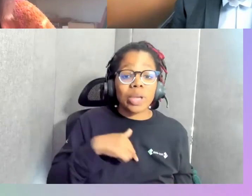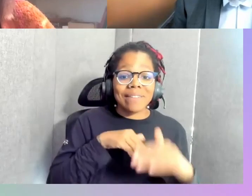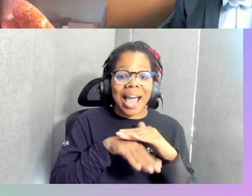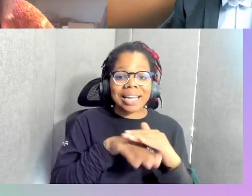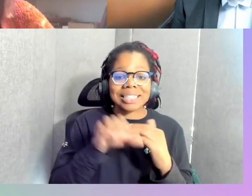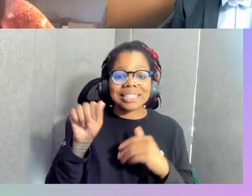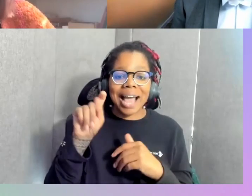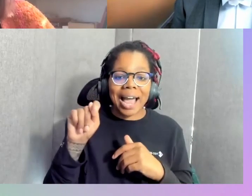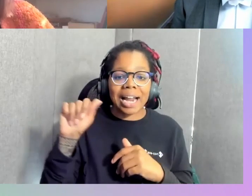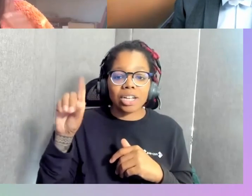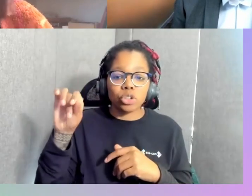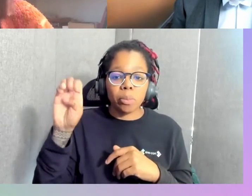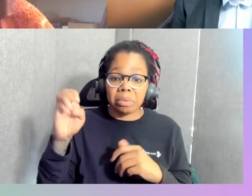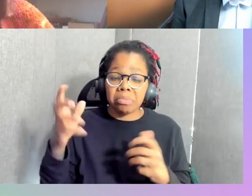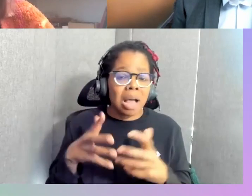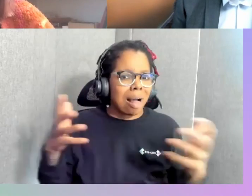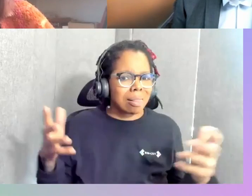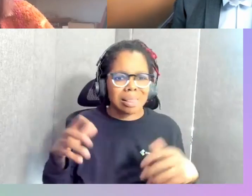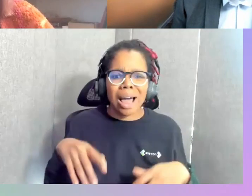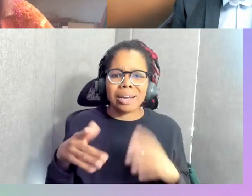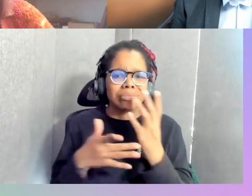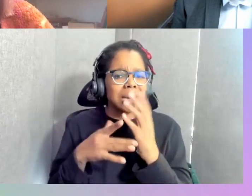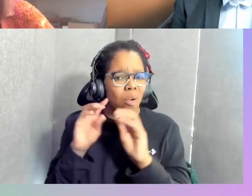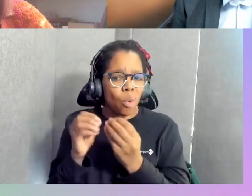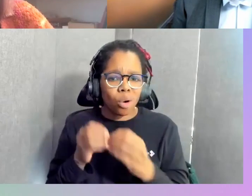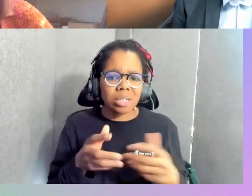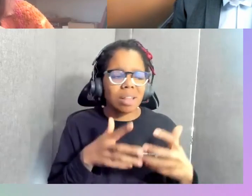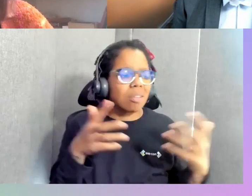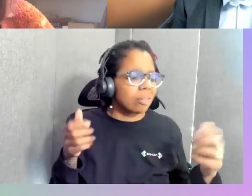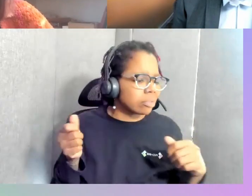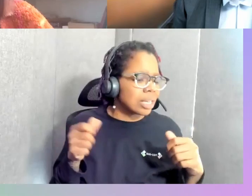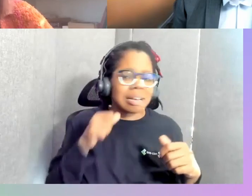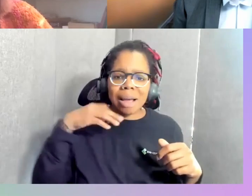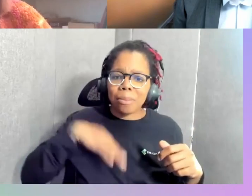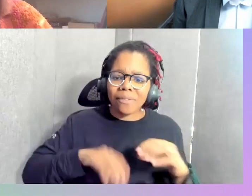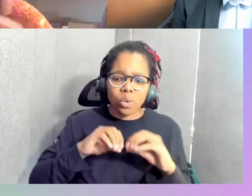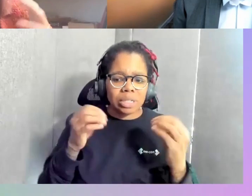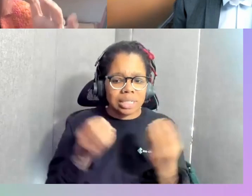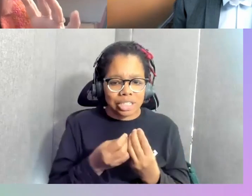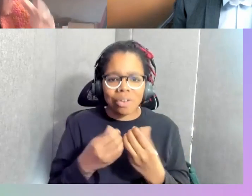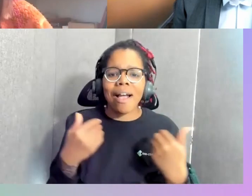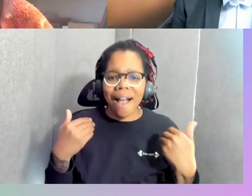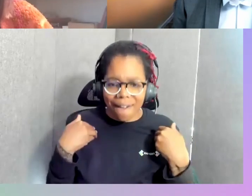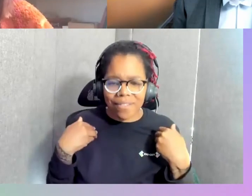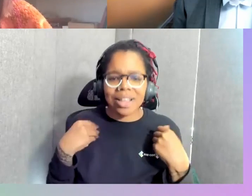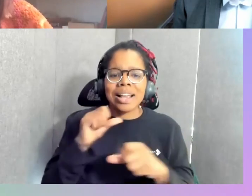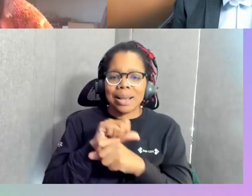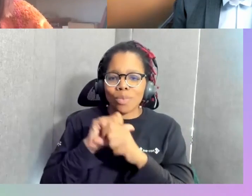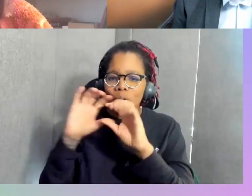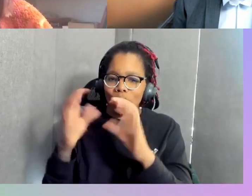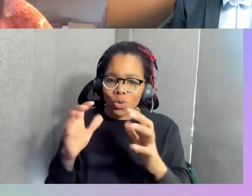Adobe. A lot of tech organizations, a lot of nonprofit organizations have employee